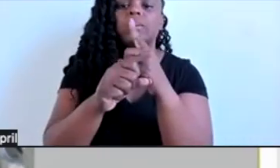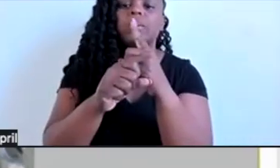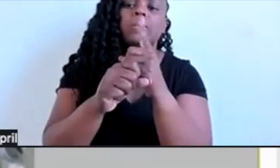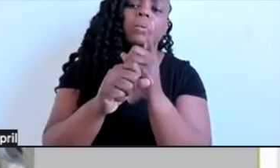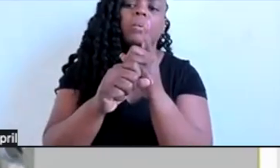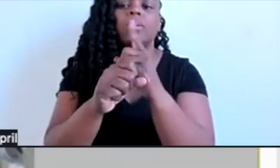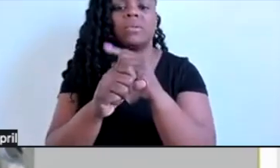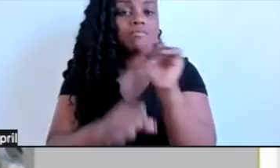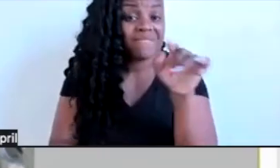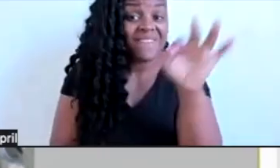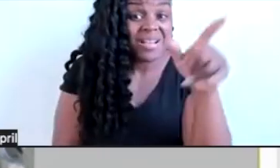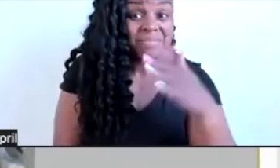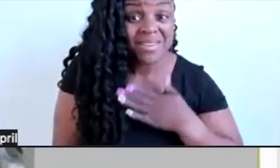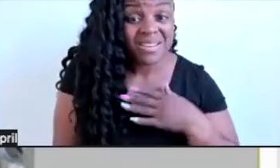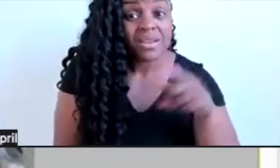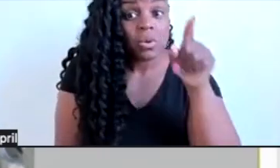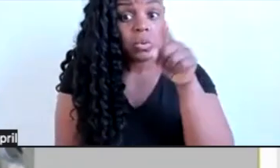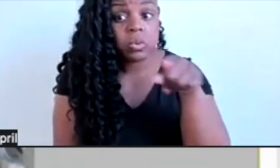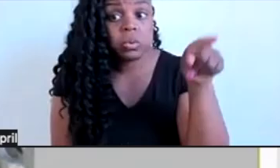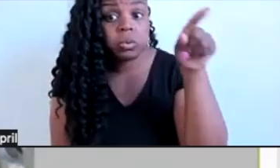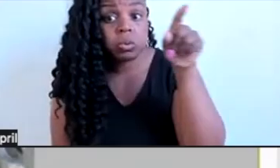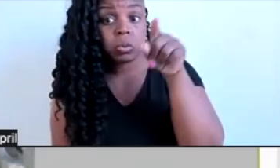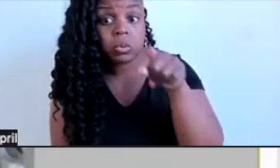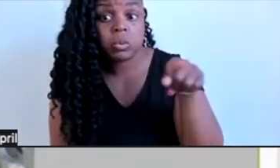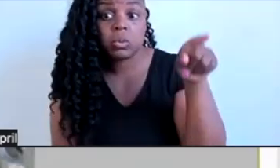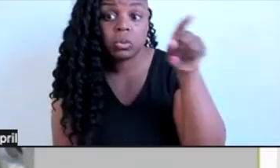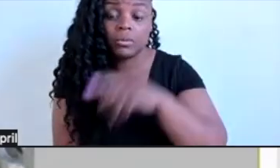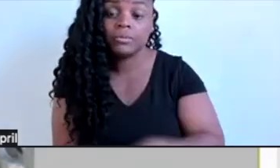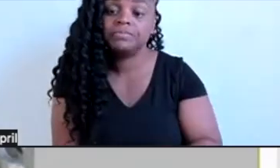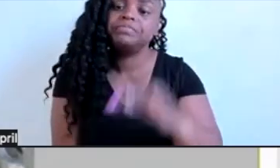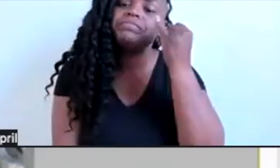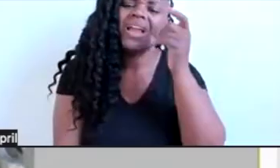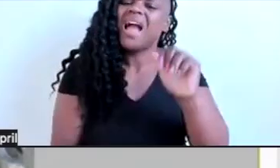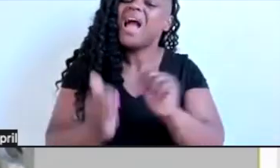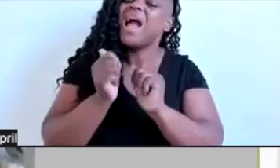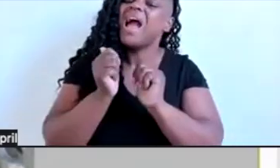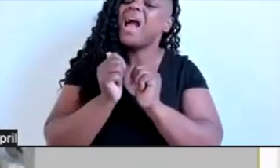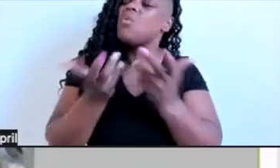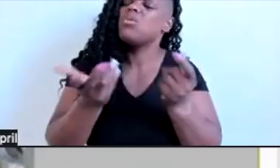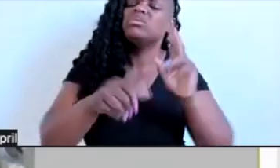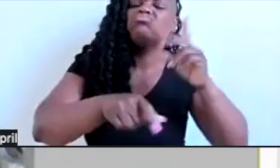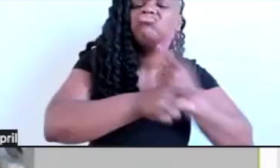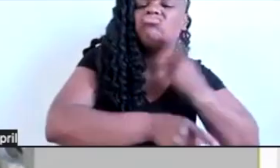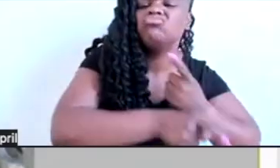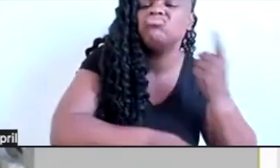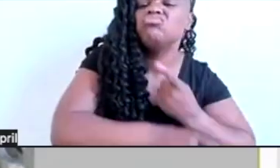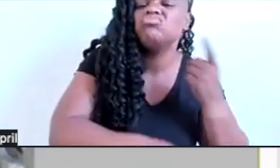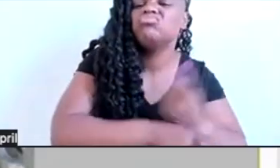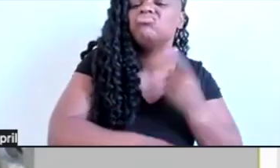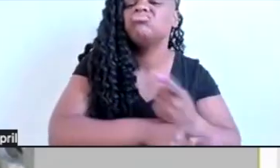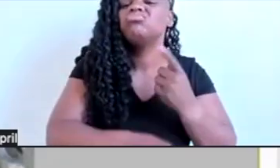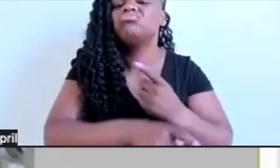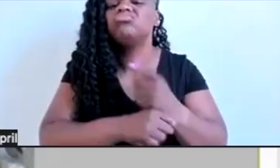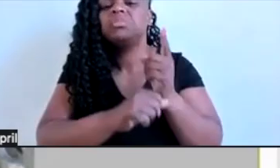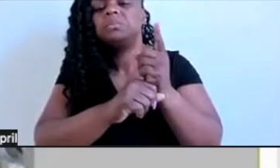out and look at the dial when you're at home using your gas appliances. Observing any of these 3 warning signs means